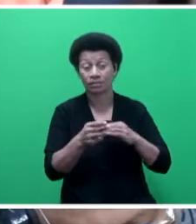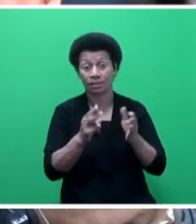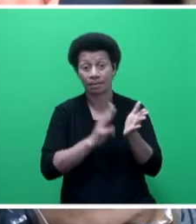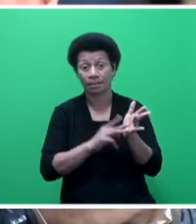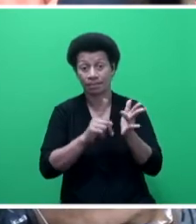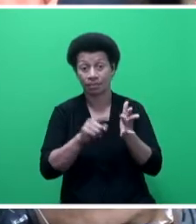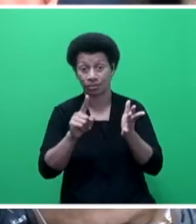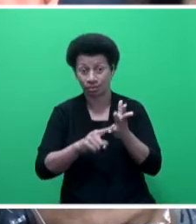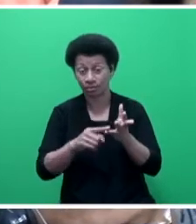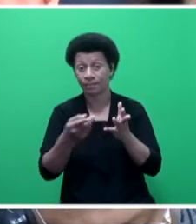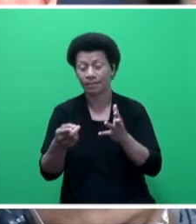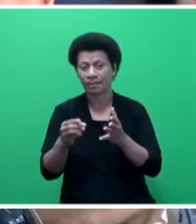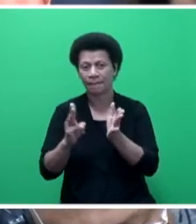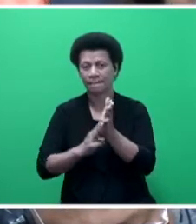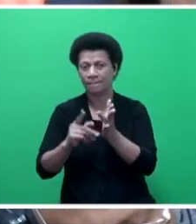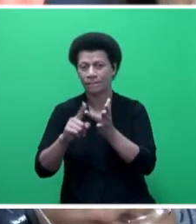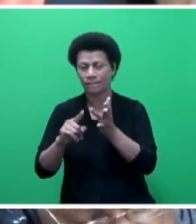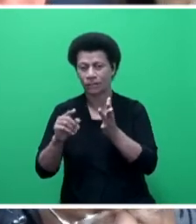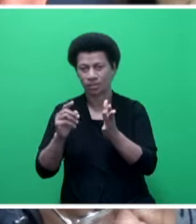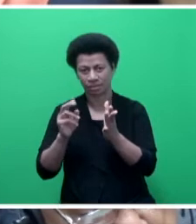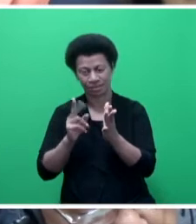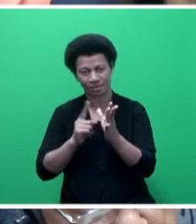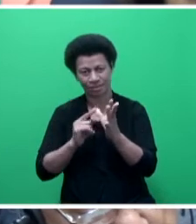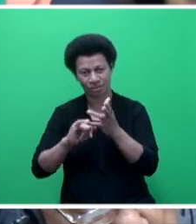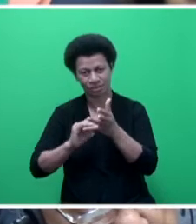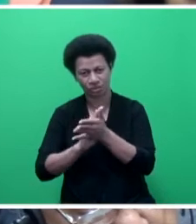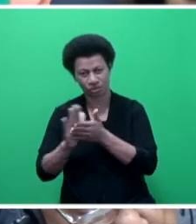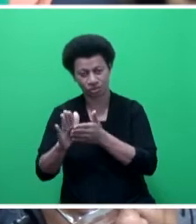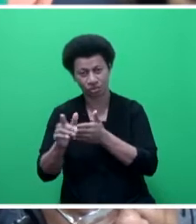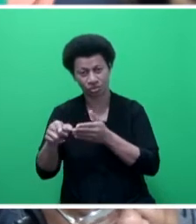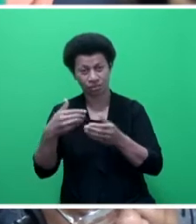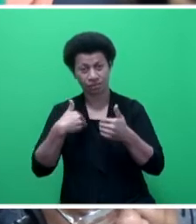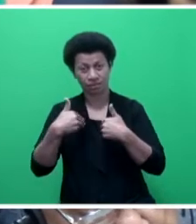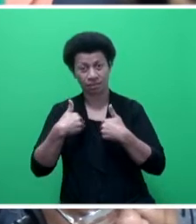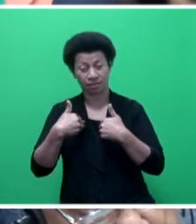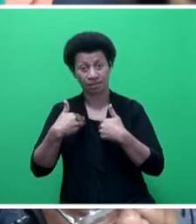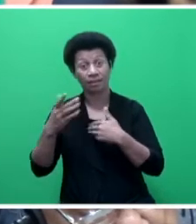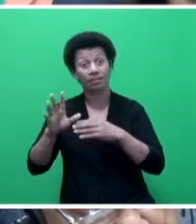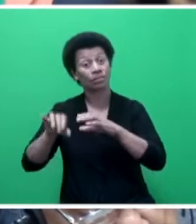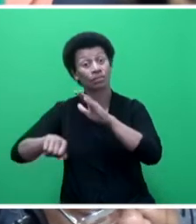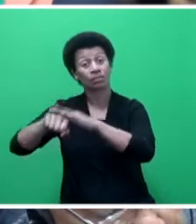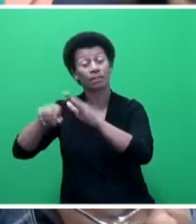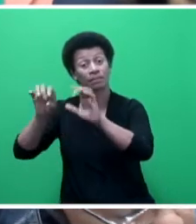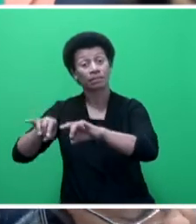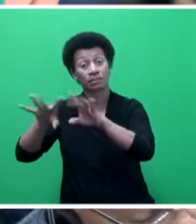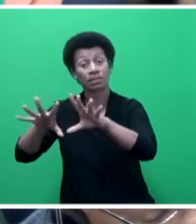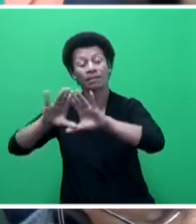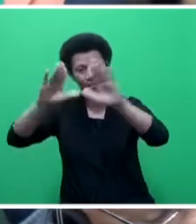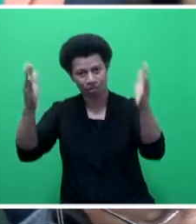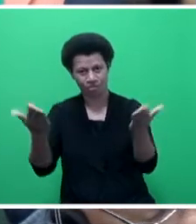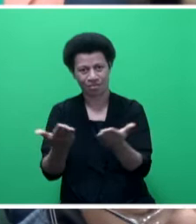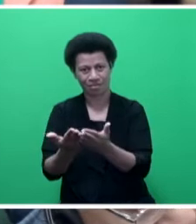Monash University, one of the top universities not just in Australia but indeed the world, Mr. Speaker, sir, and the Fijian National University.